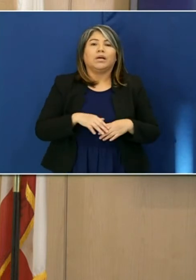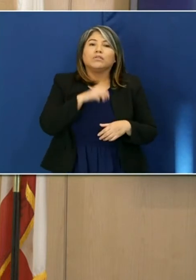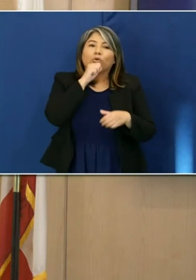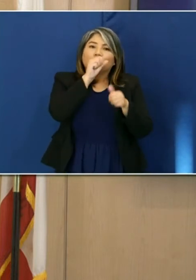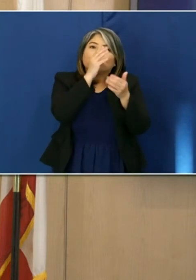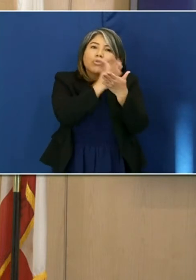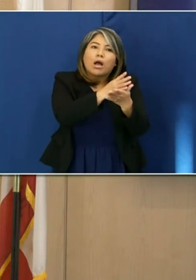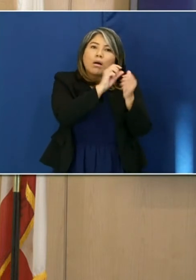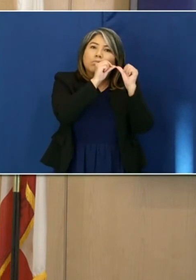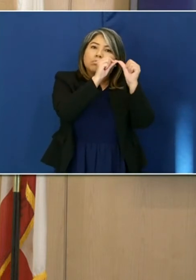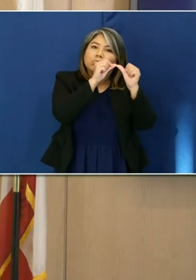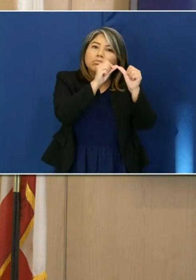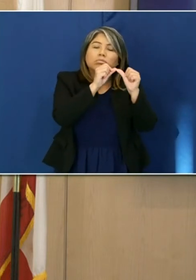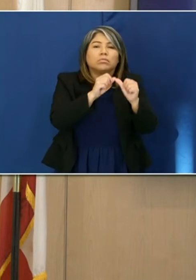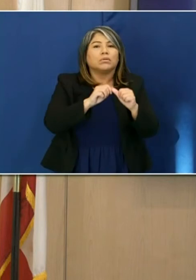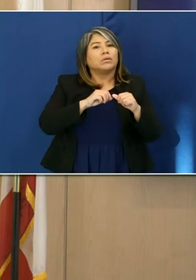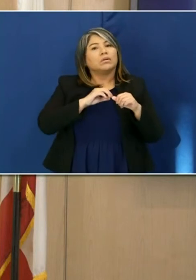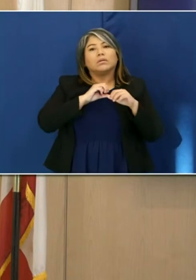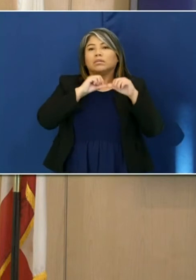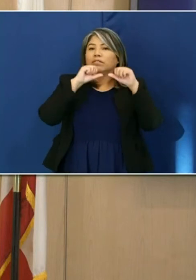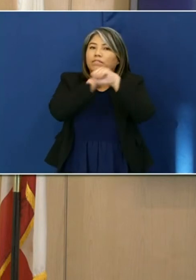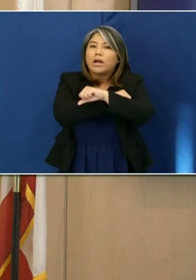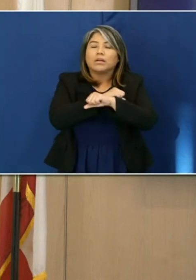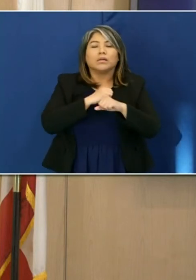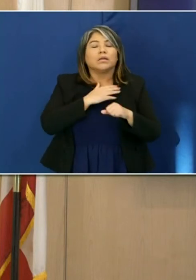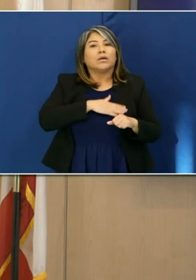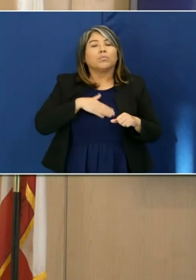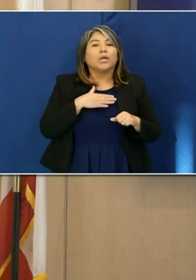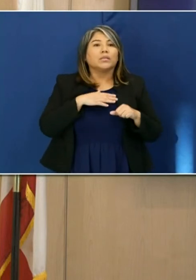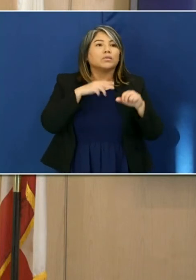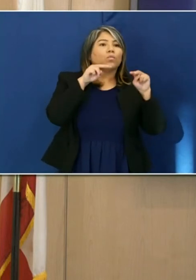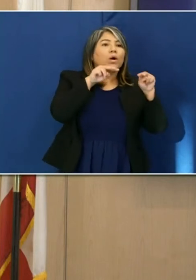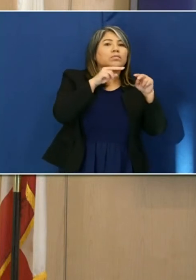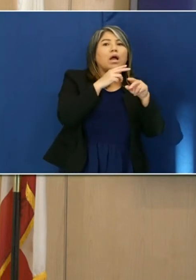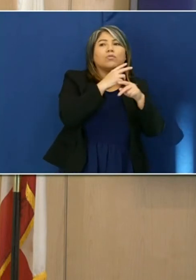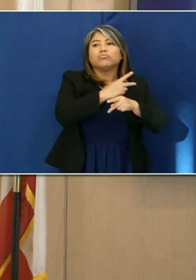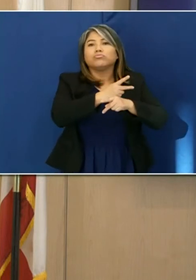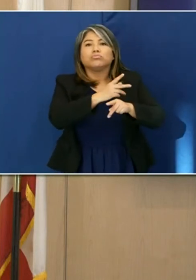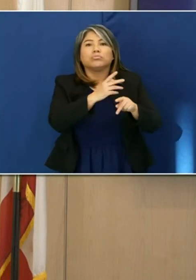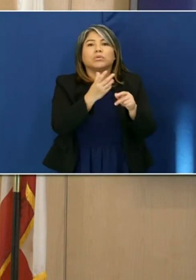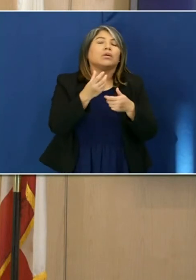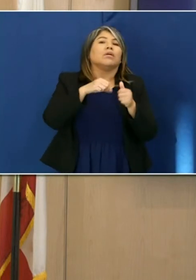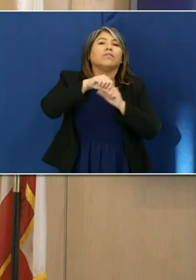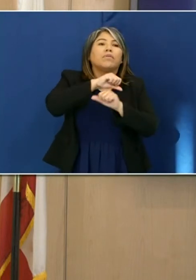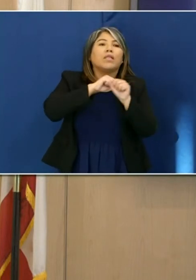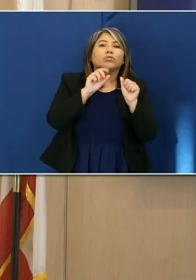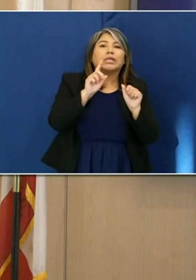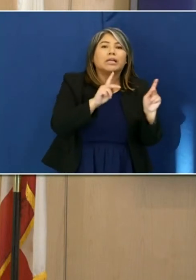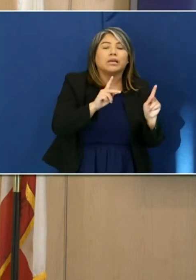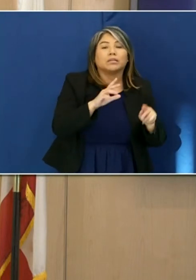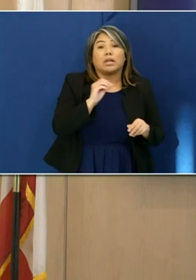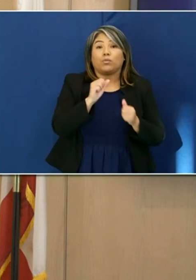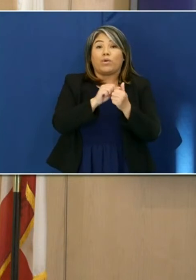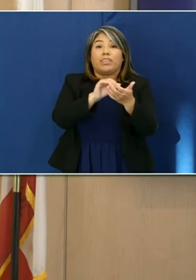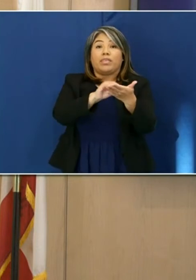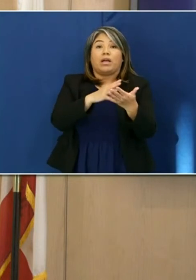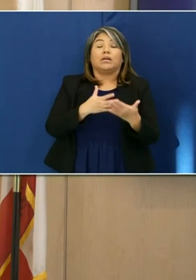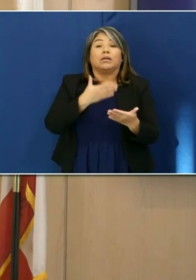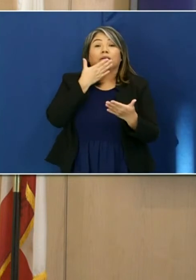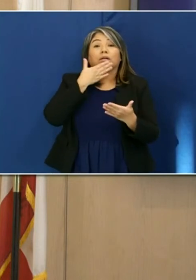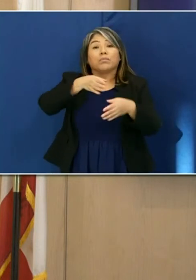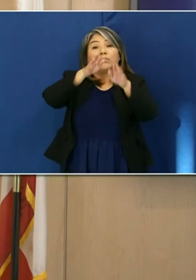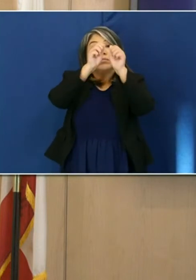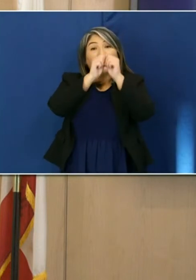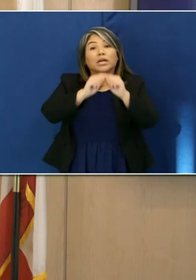work that you're doing. Keep up the fight. Please continue to watch out for your fellow San Diegans. And with that, let me say, God bless